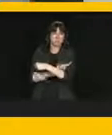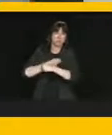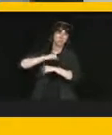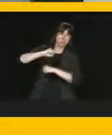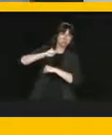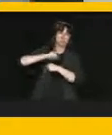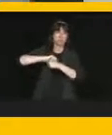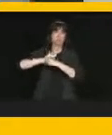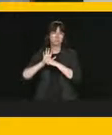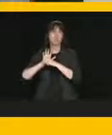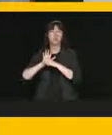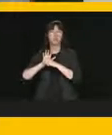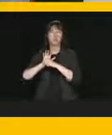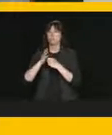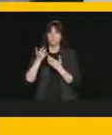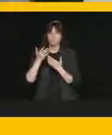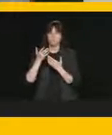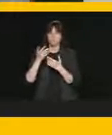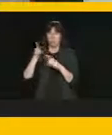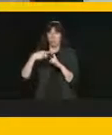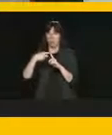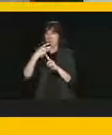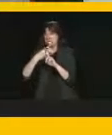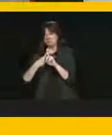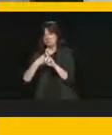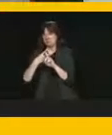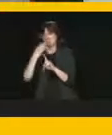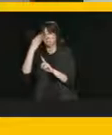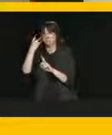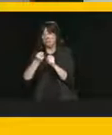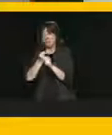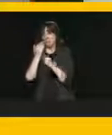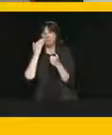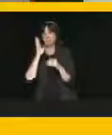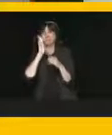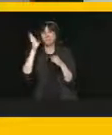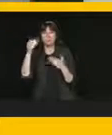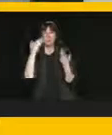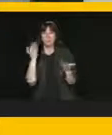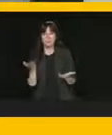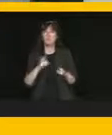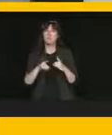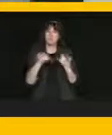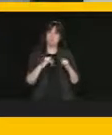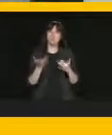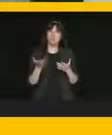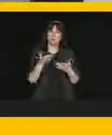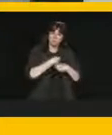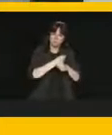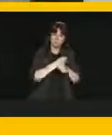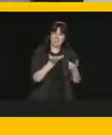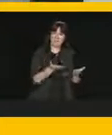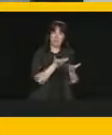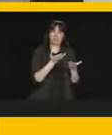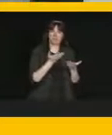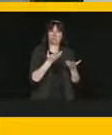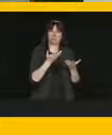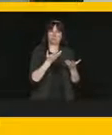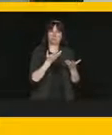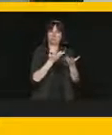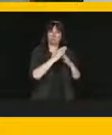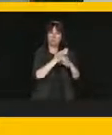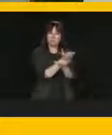once we have one, that could take 6 months or a year, we will have to produce that vaccine in sufficient quantities to be able to protect